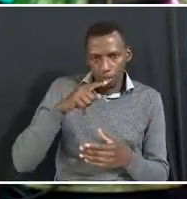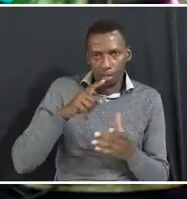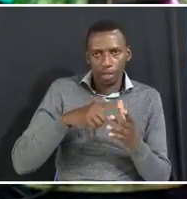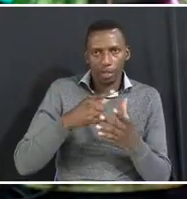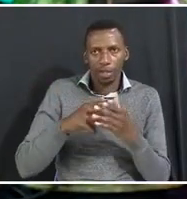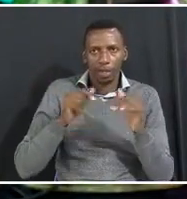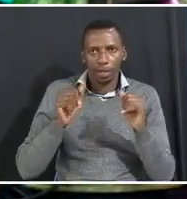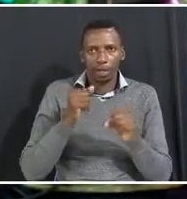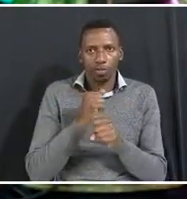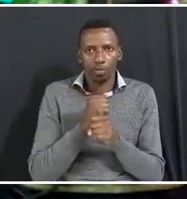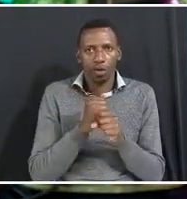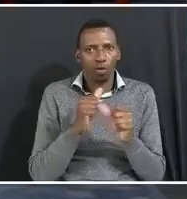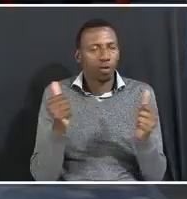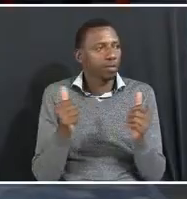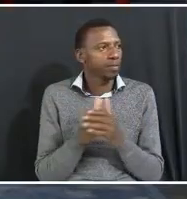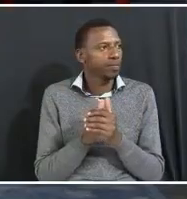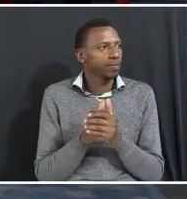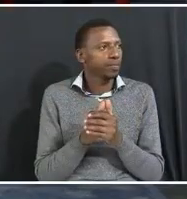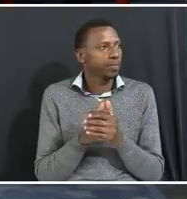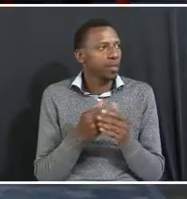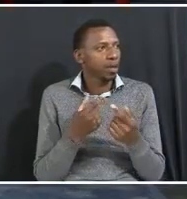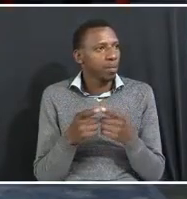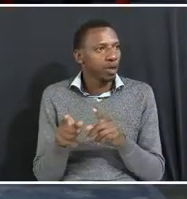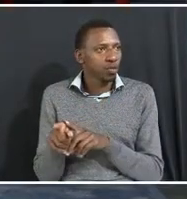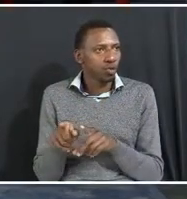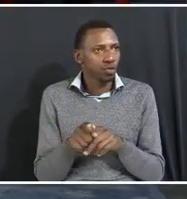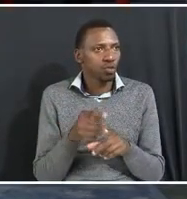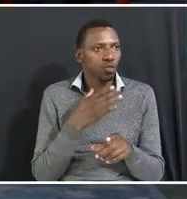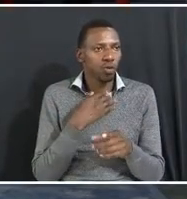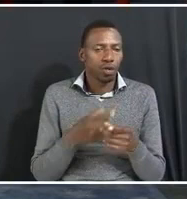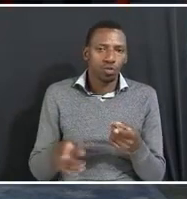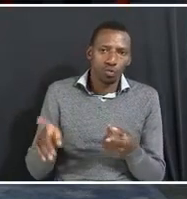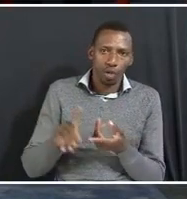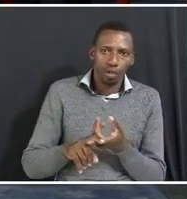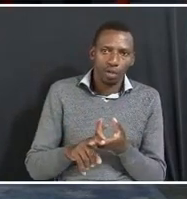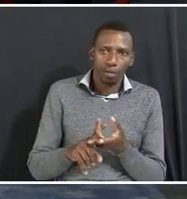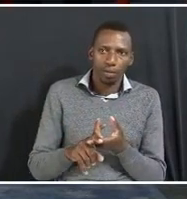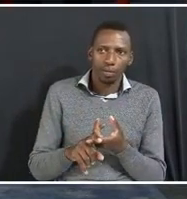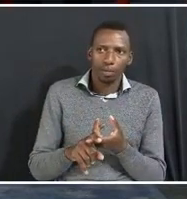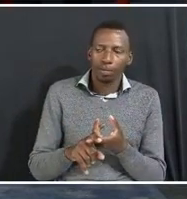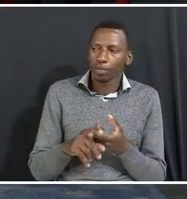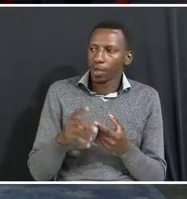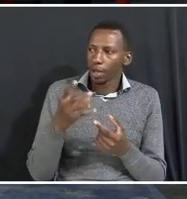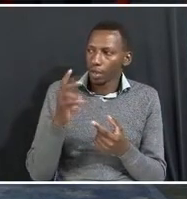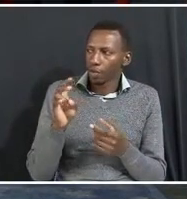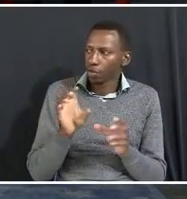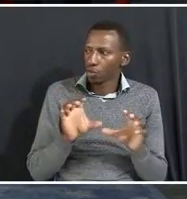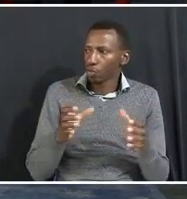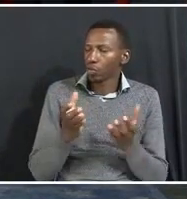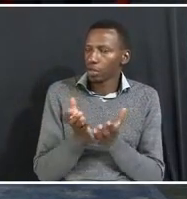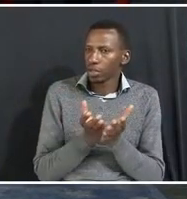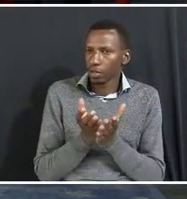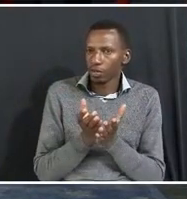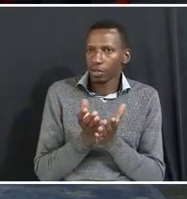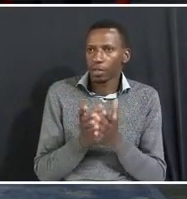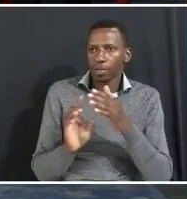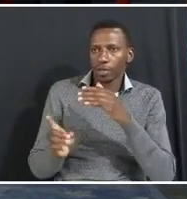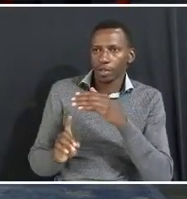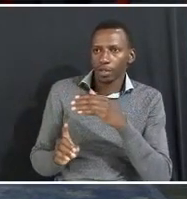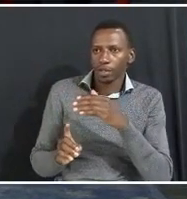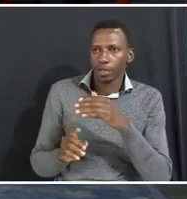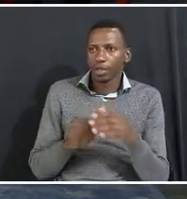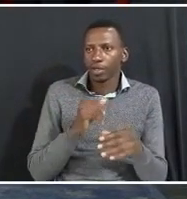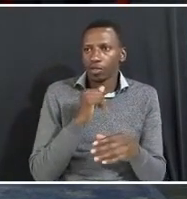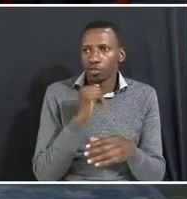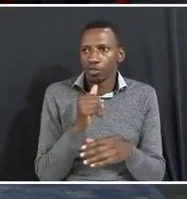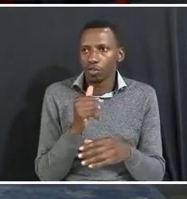things accordingly. Amen. But I also want to add that the Adventist Community Service Ministry does